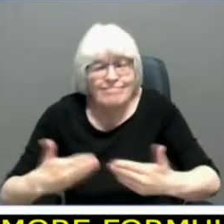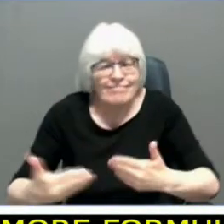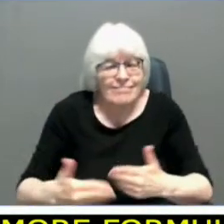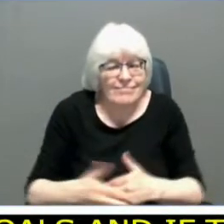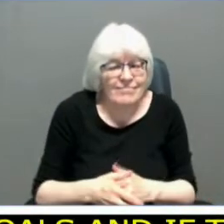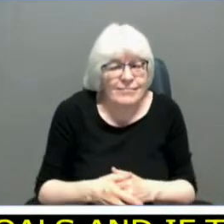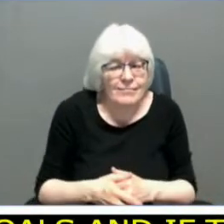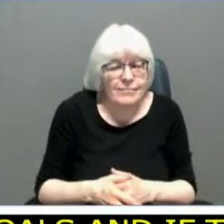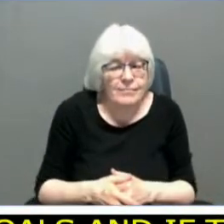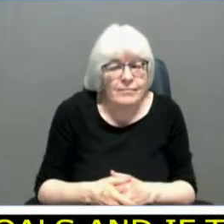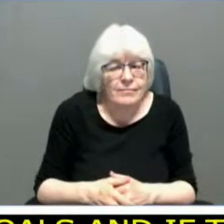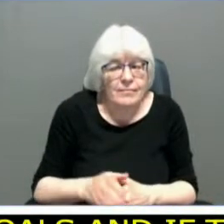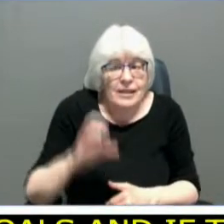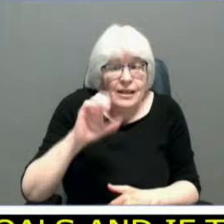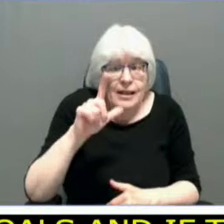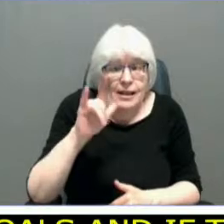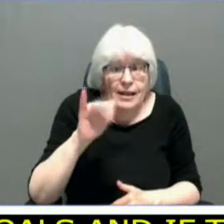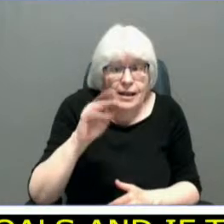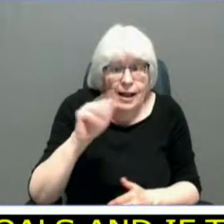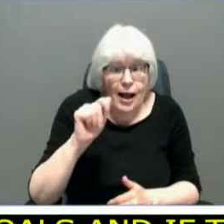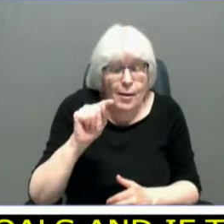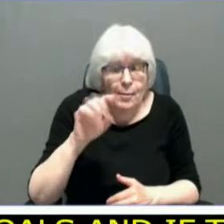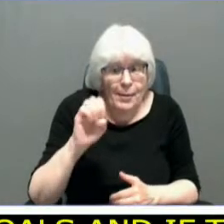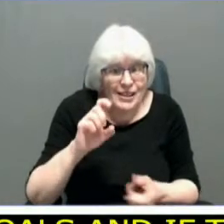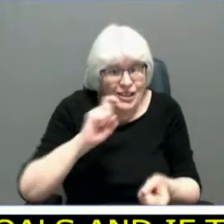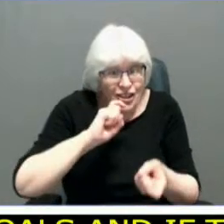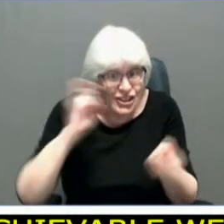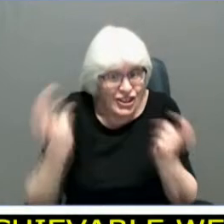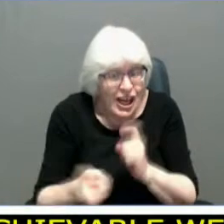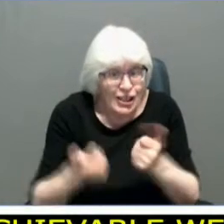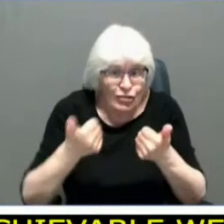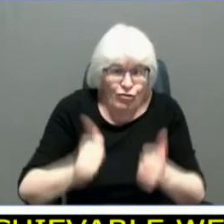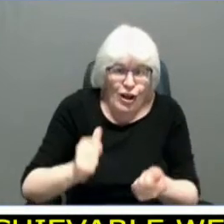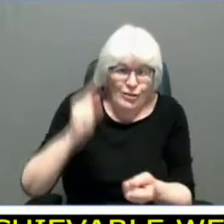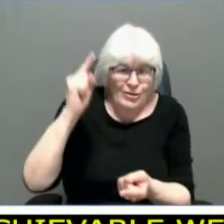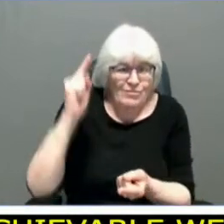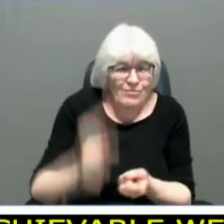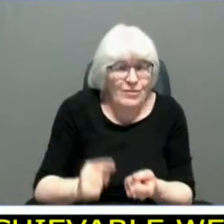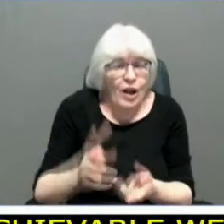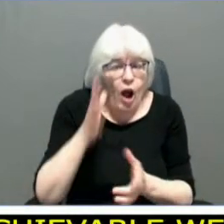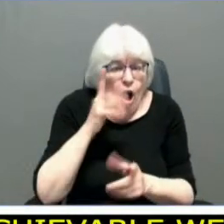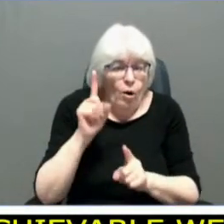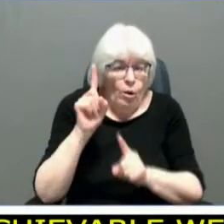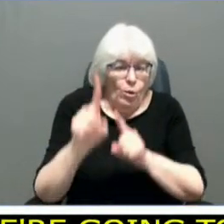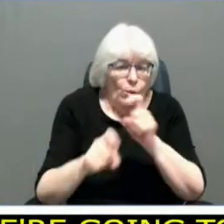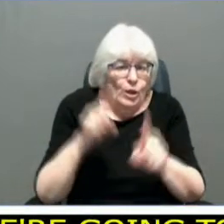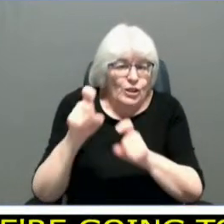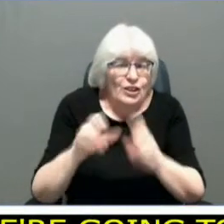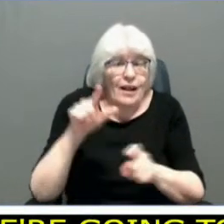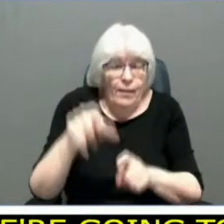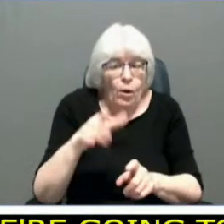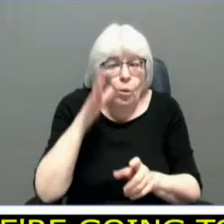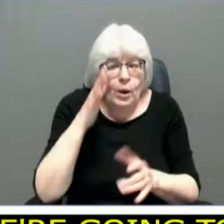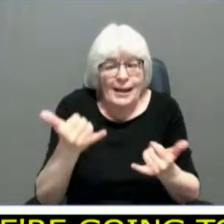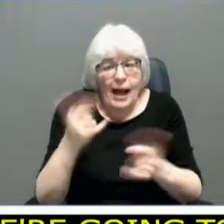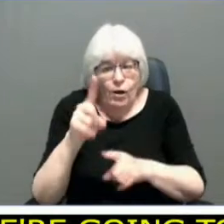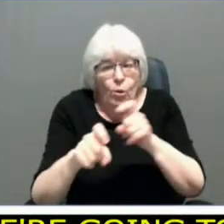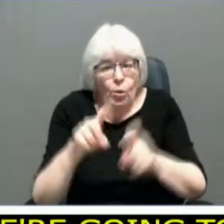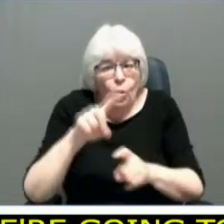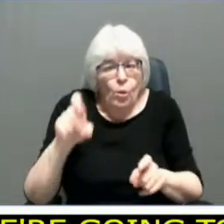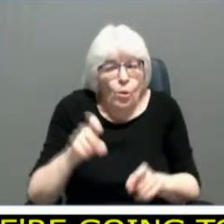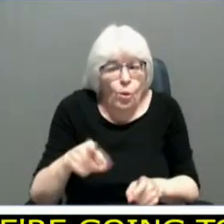every opportunity. Great. We're going to go to the phones now. Keith Doucette, do you have a question?